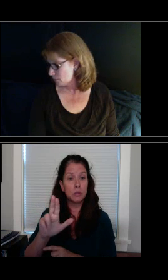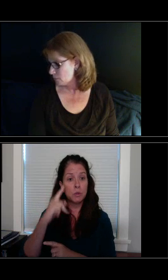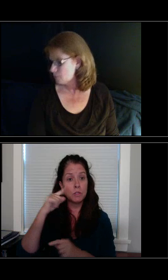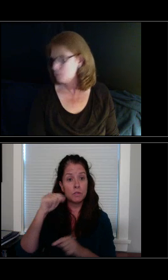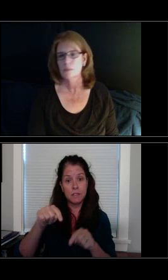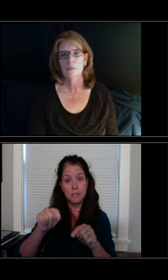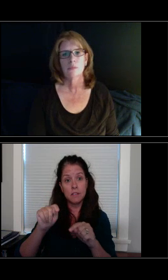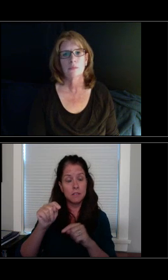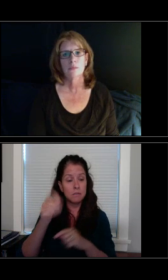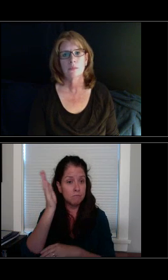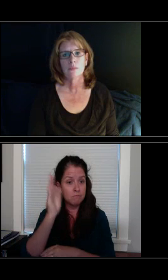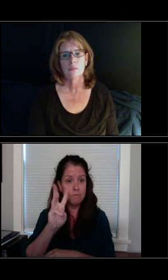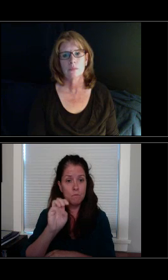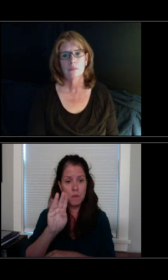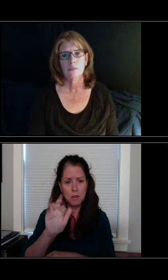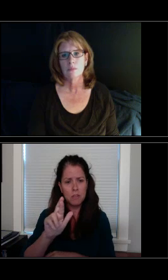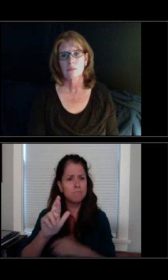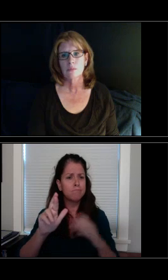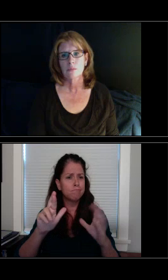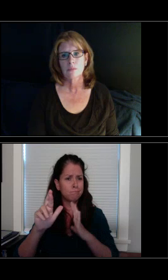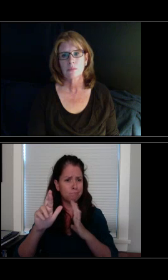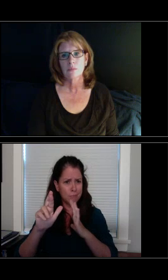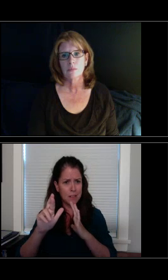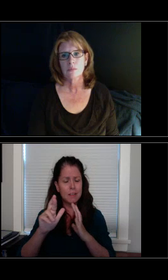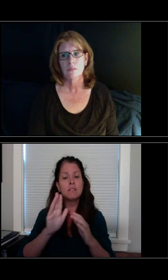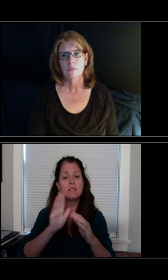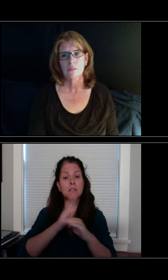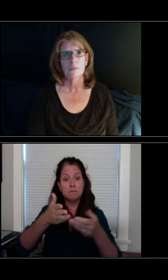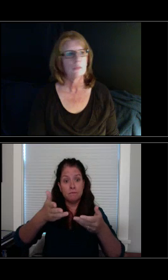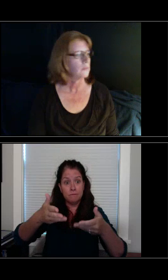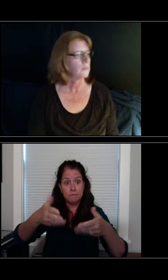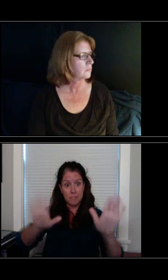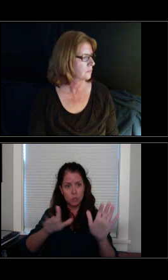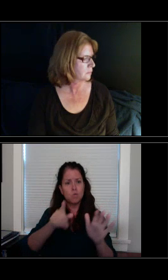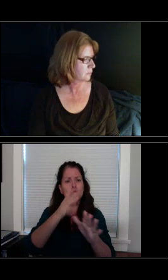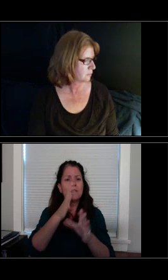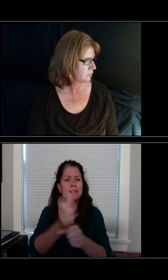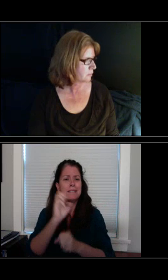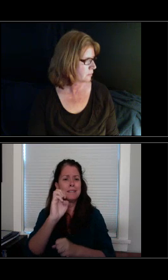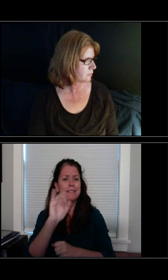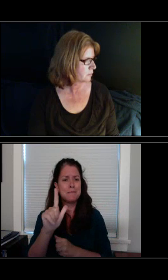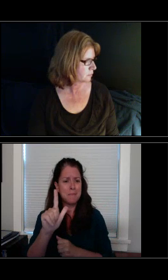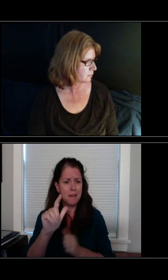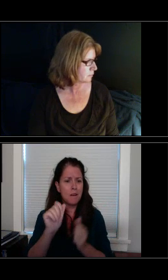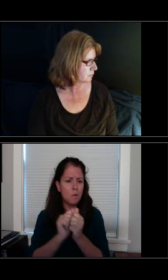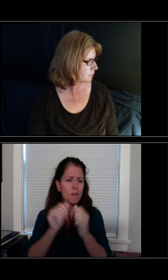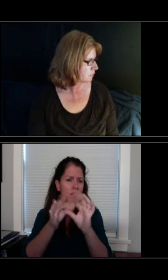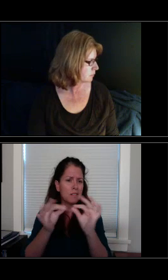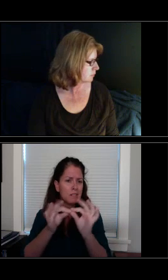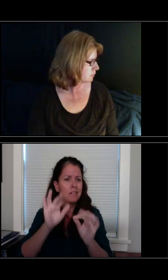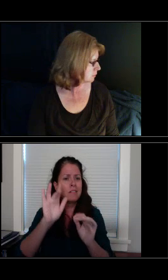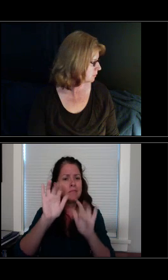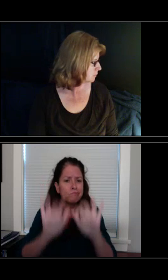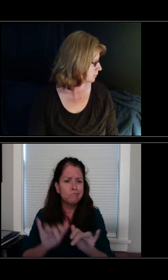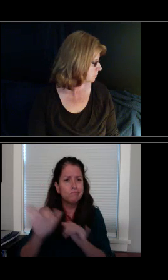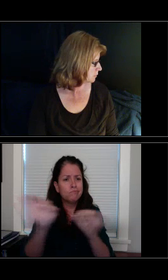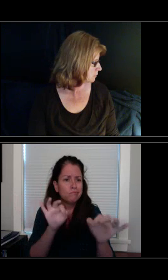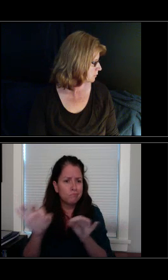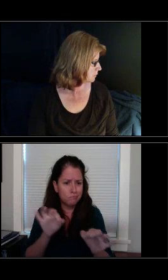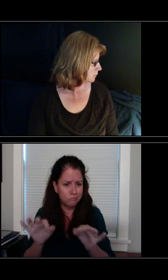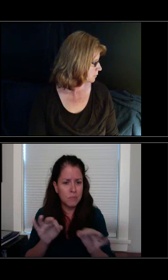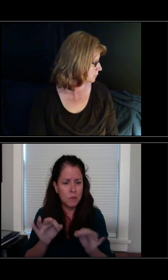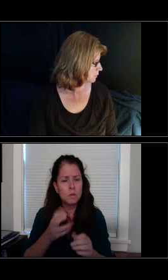I know many of you are here for the RIDCUs this evening and taking advantage of that for the webinar, and that is completely fine. You will get